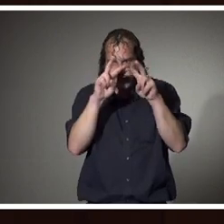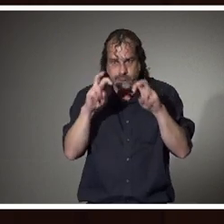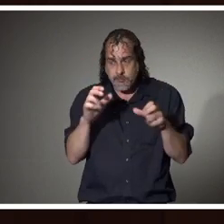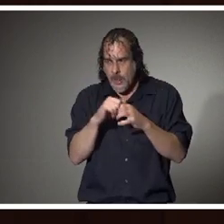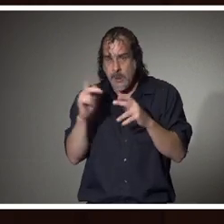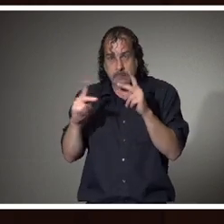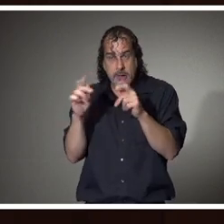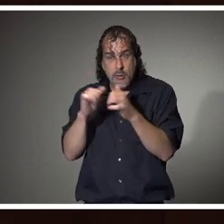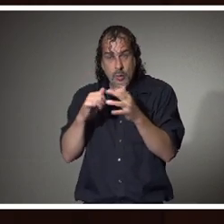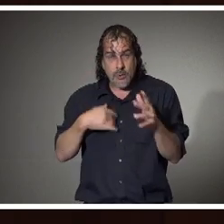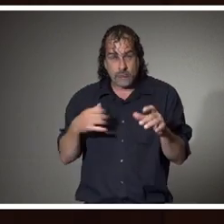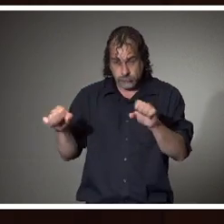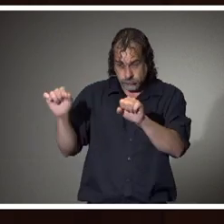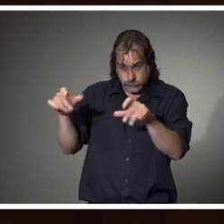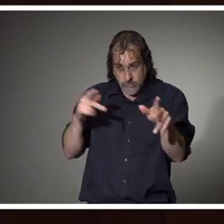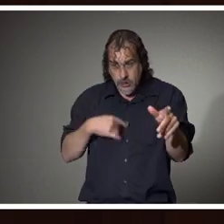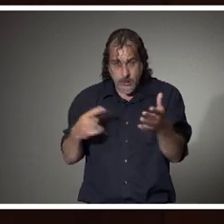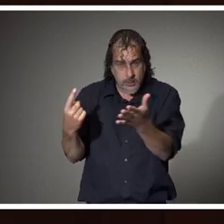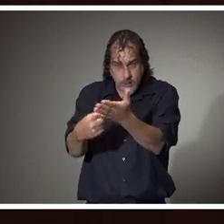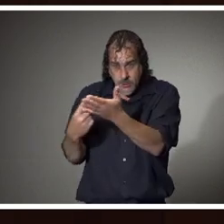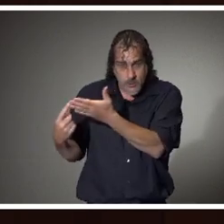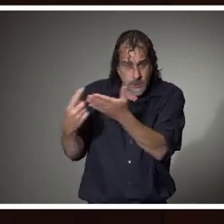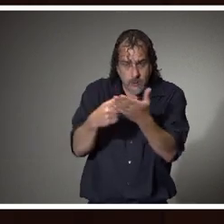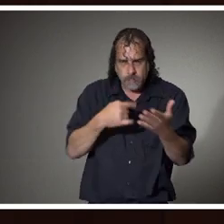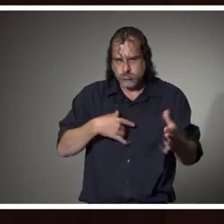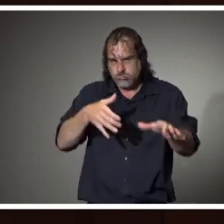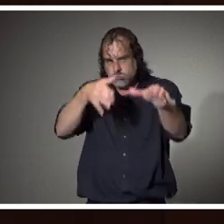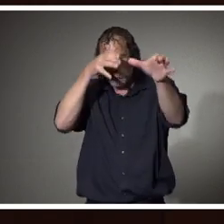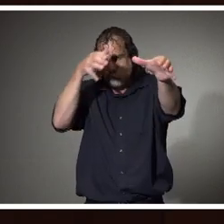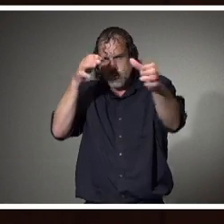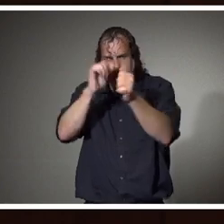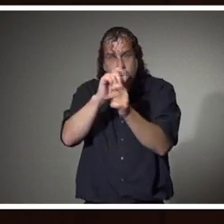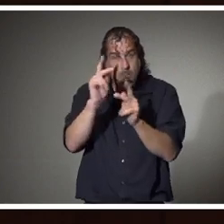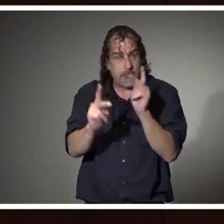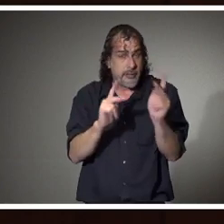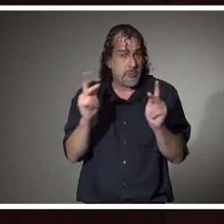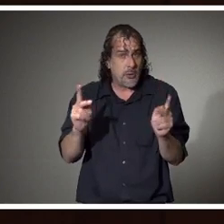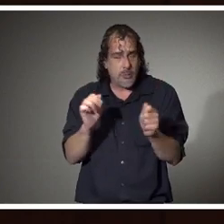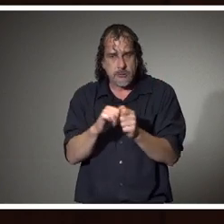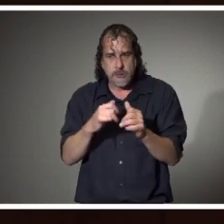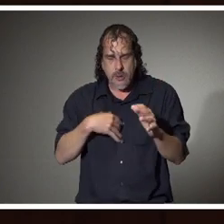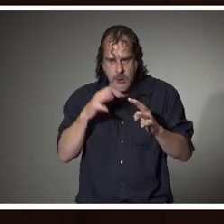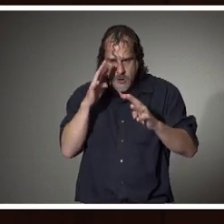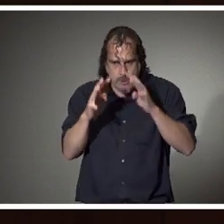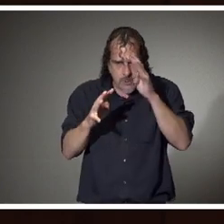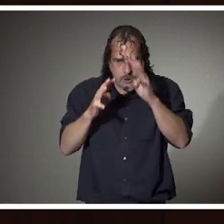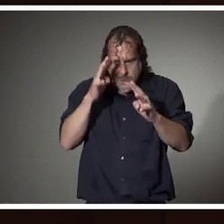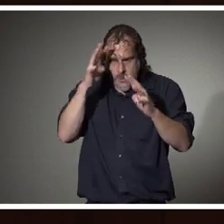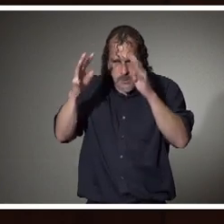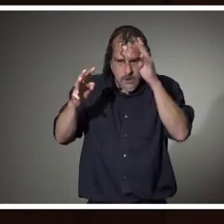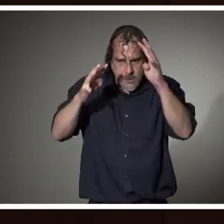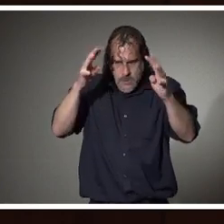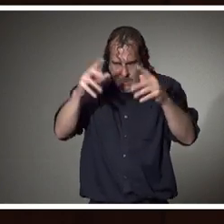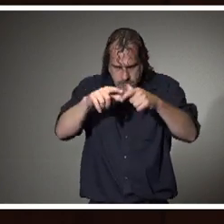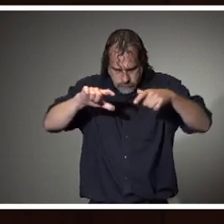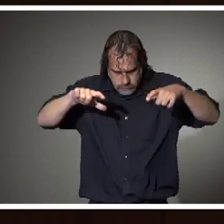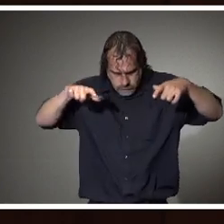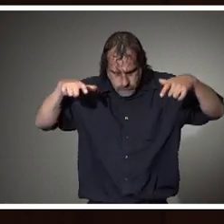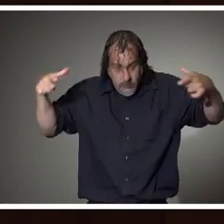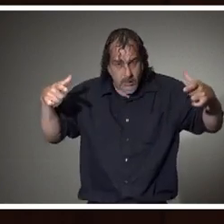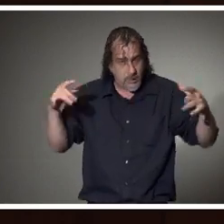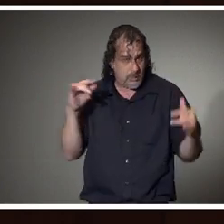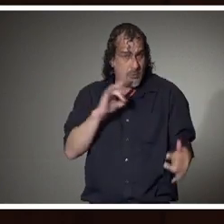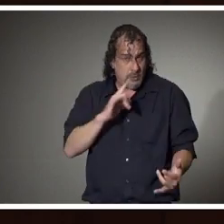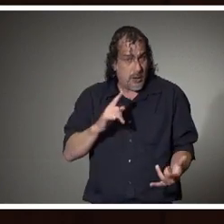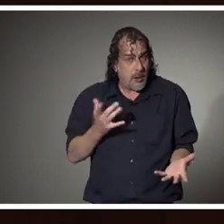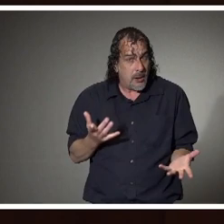who are able, people who are very competent, prudent people, to come up with that plan, as massive as it is,